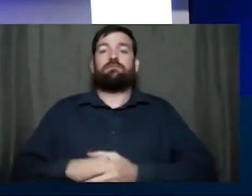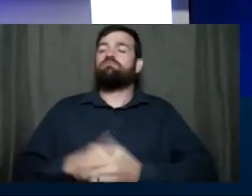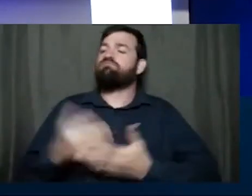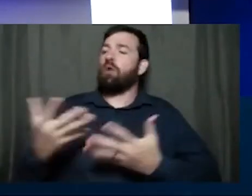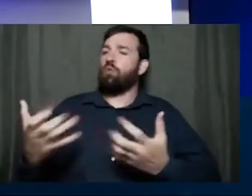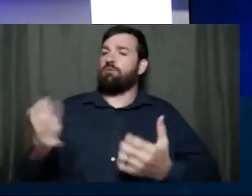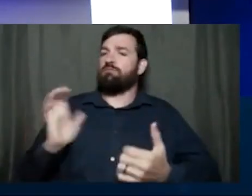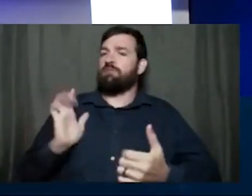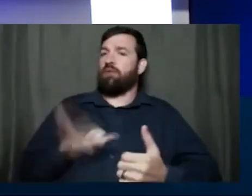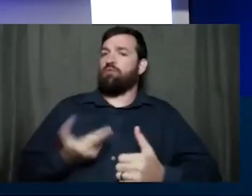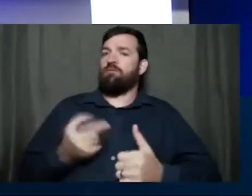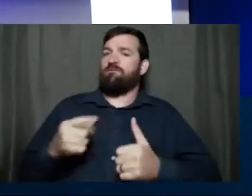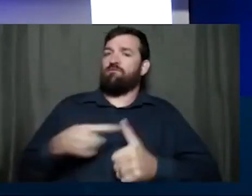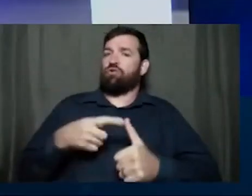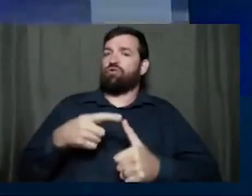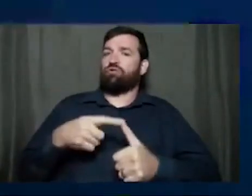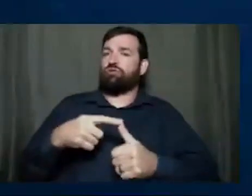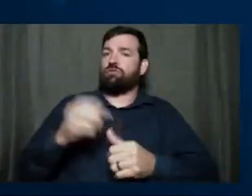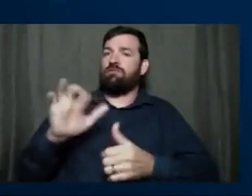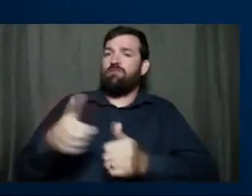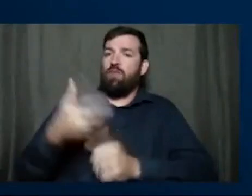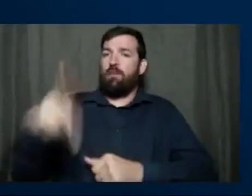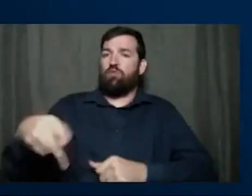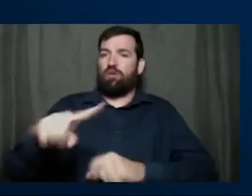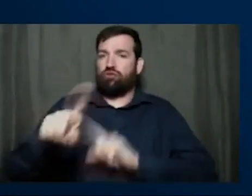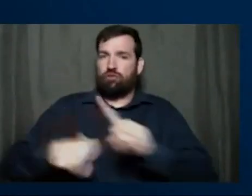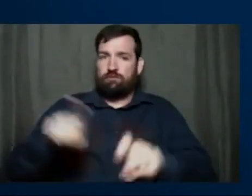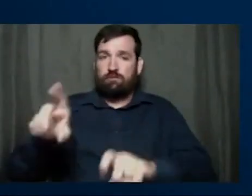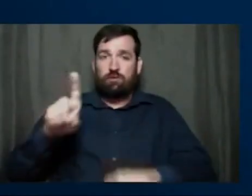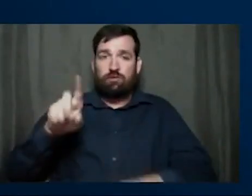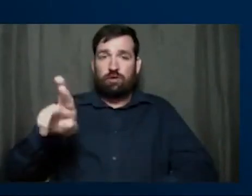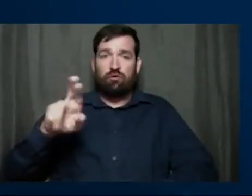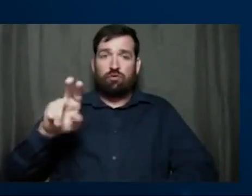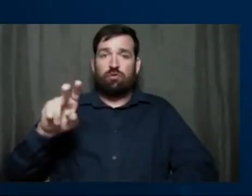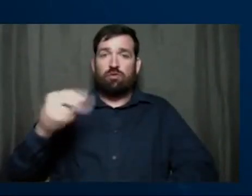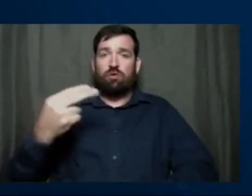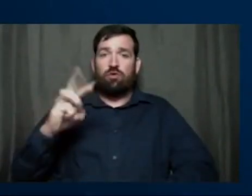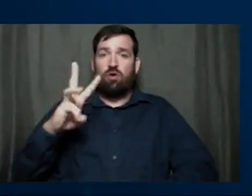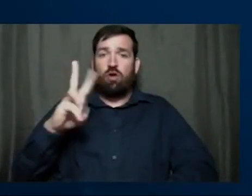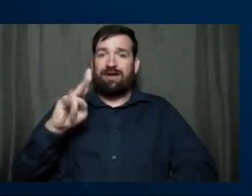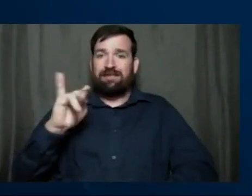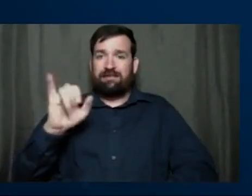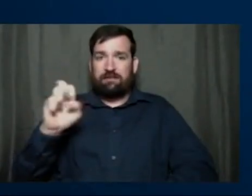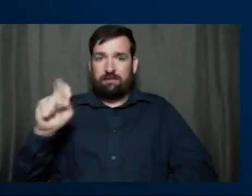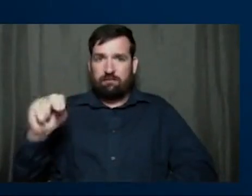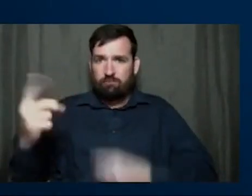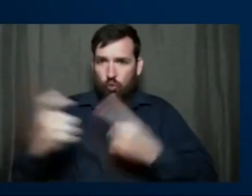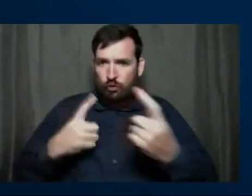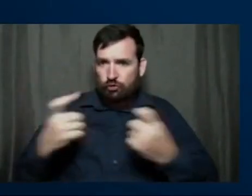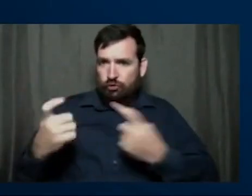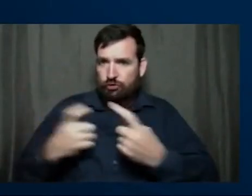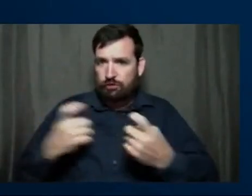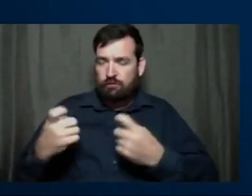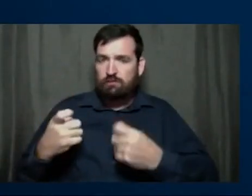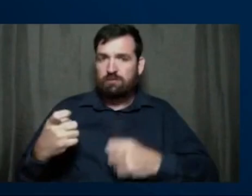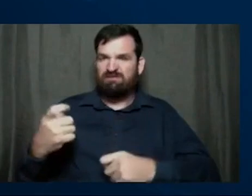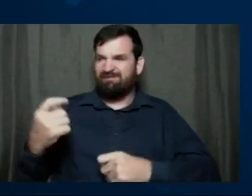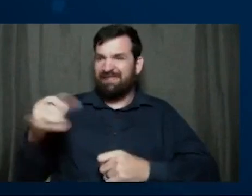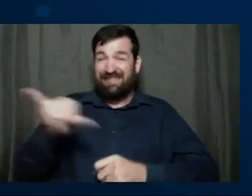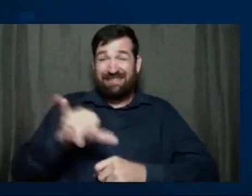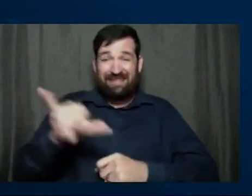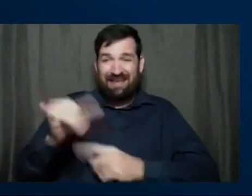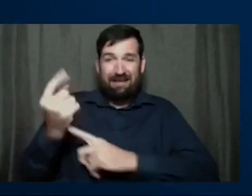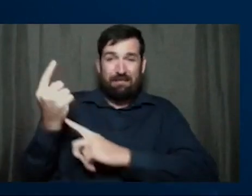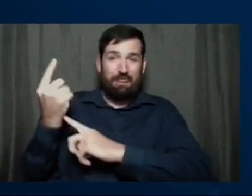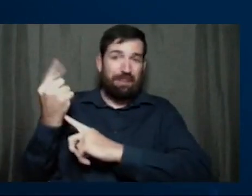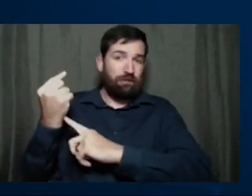question, if we can pull that up. And Dr. Hawkinson, you'll notice these questions are questions I think people were asking this time last year, but they're coming up